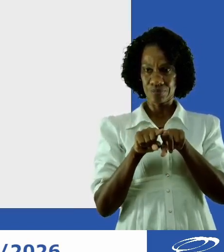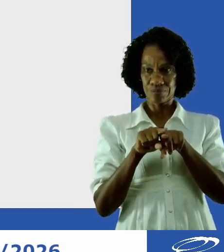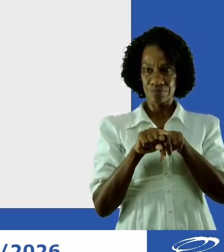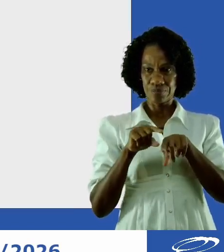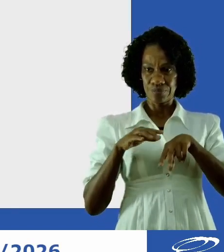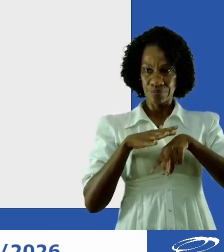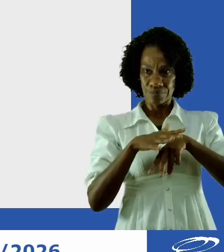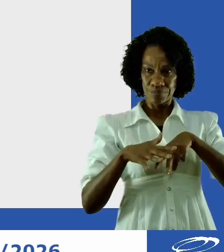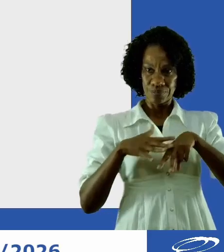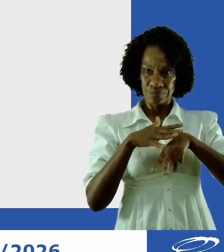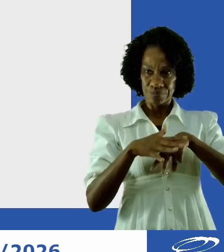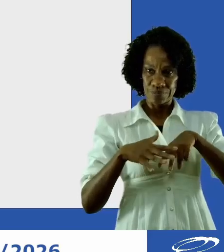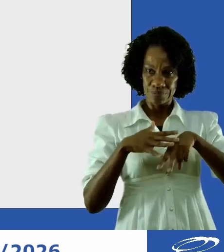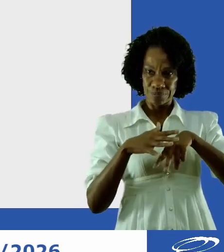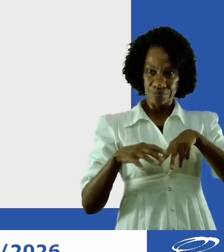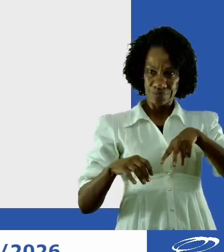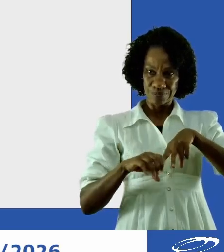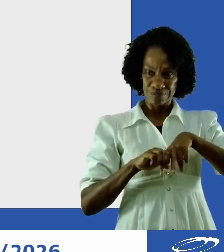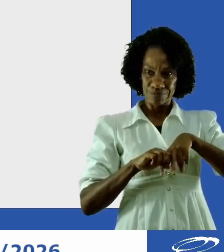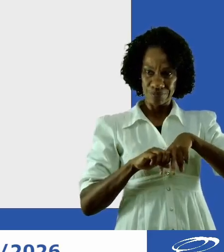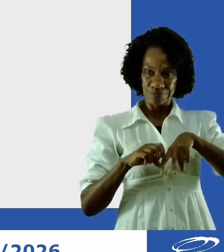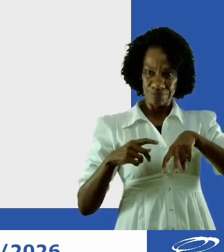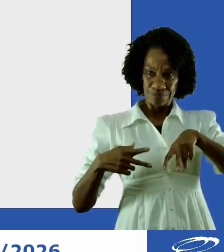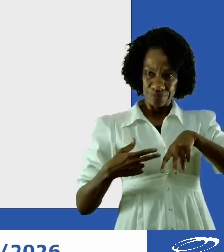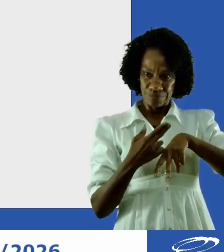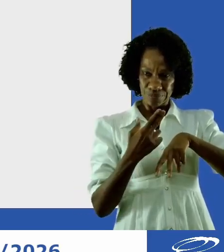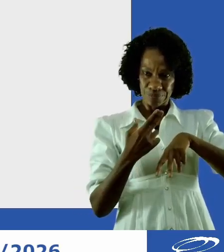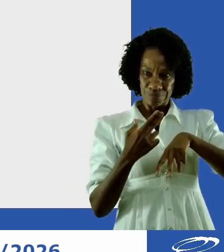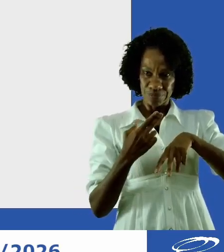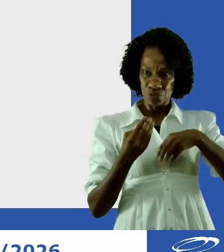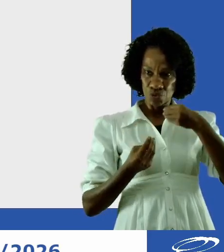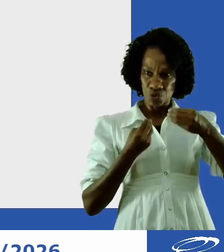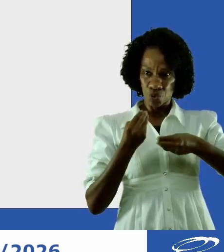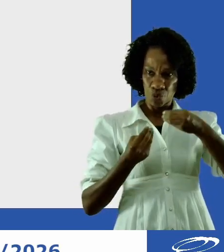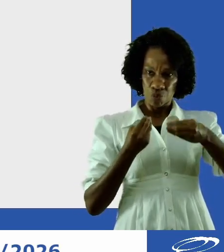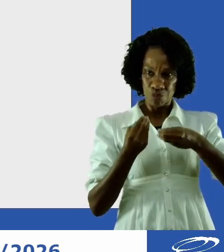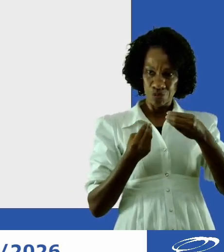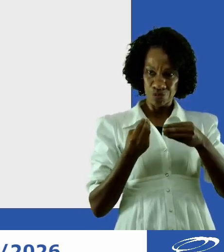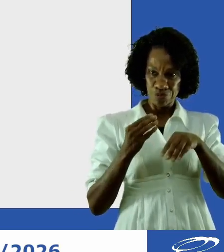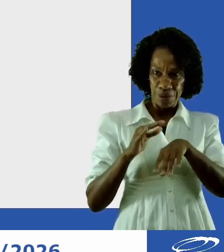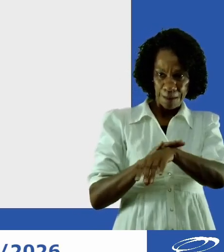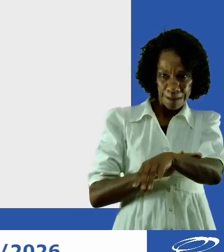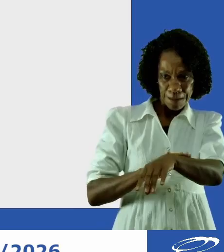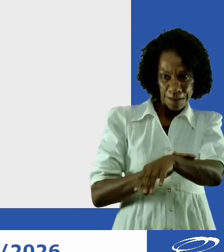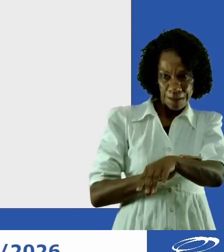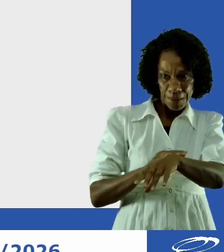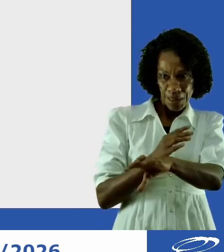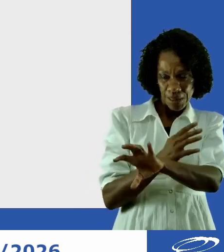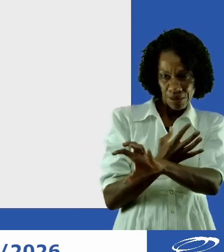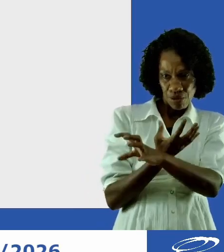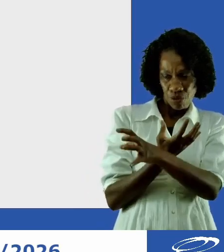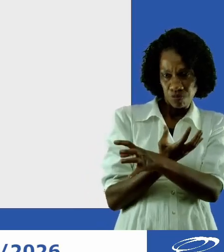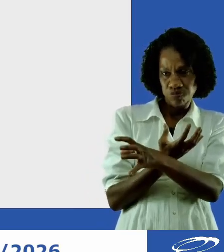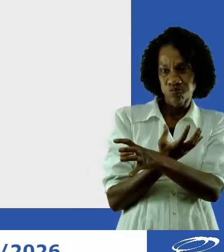shock. This group, the standard antimicrobial therapy, as according to the